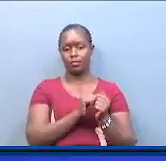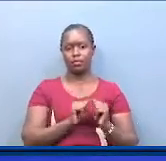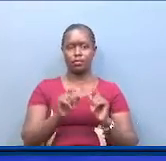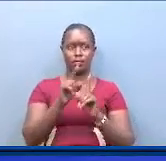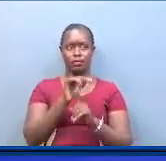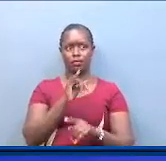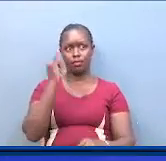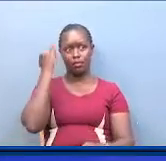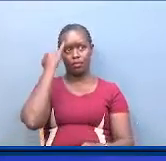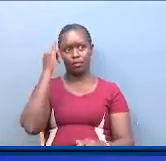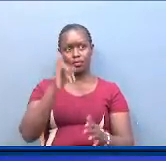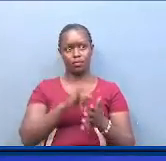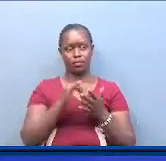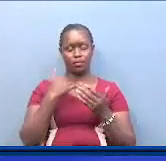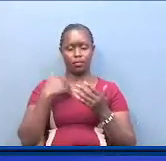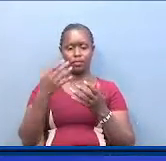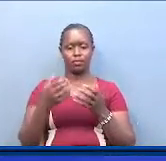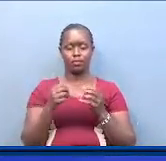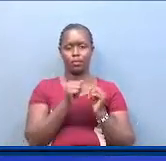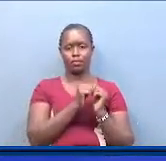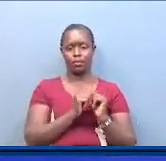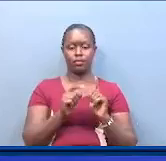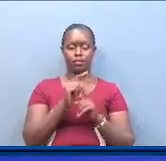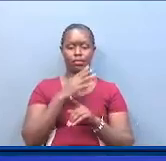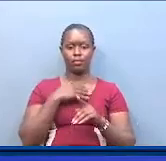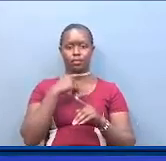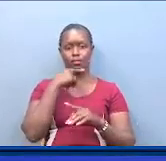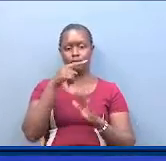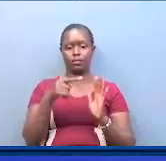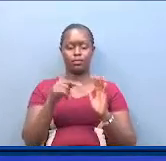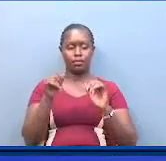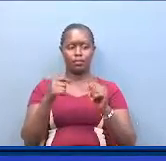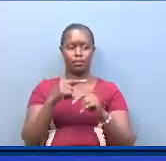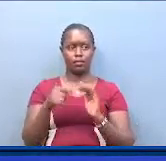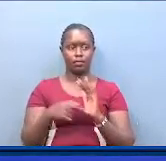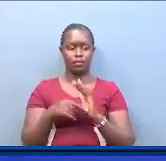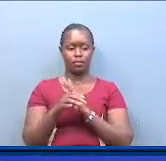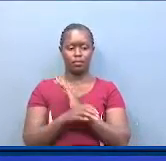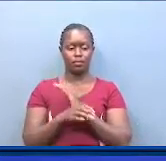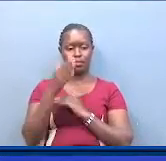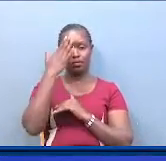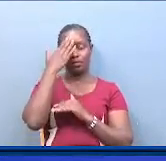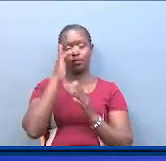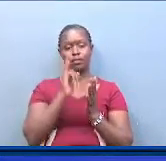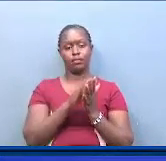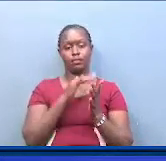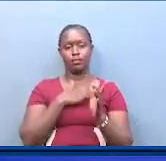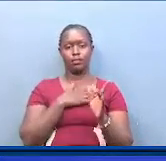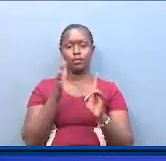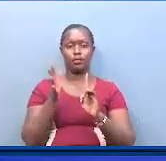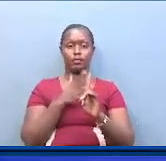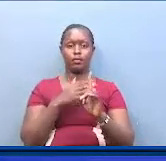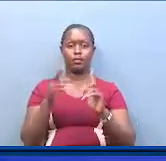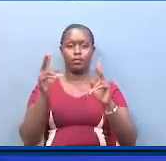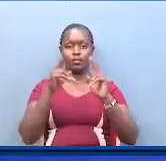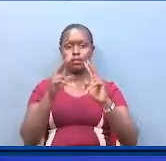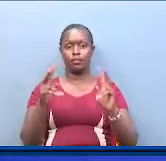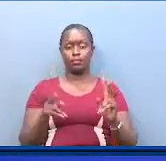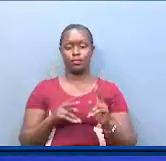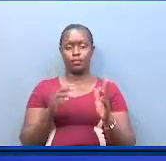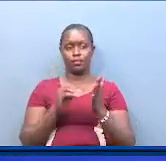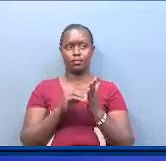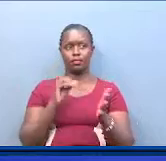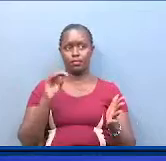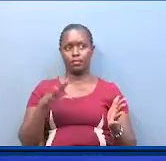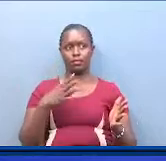the ideologies that they have brought together, they want to save this country. And you know, our campaigns are very costly. I